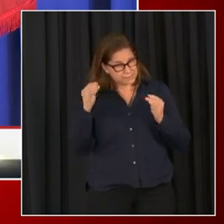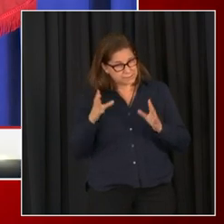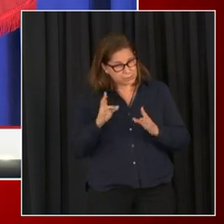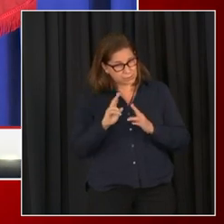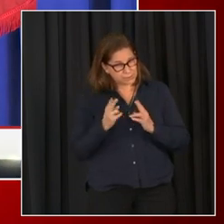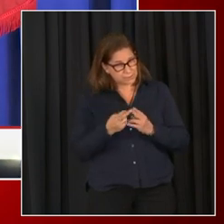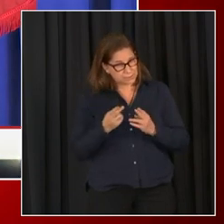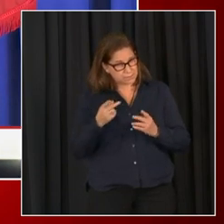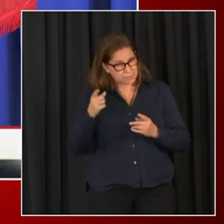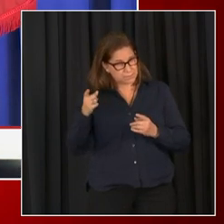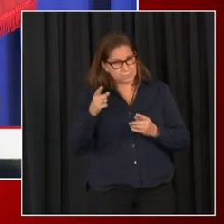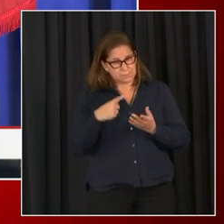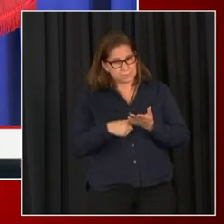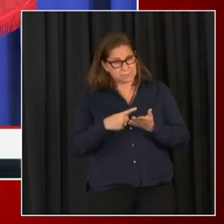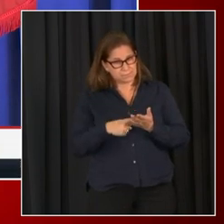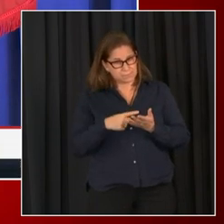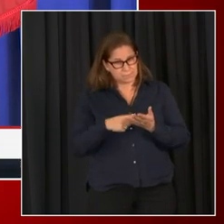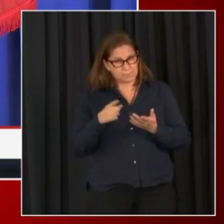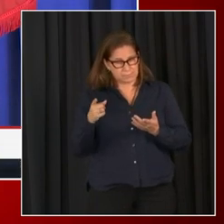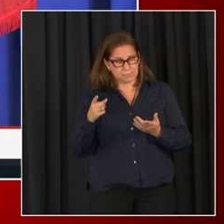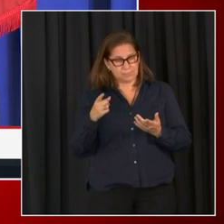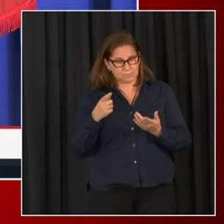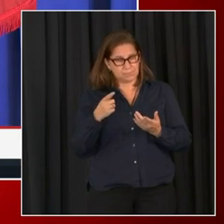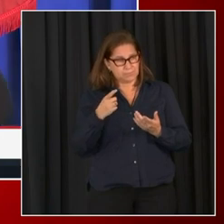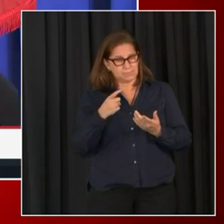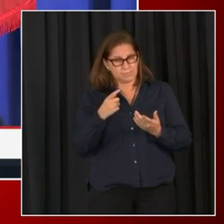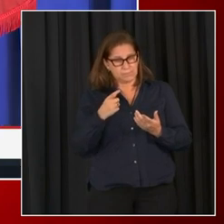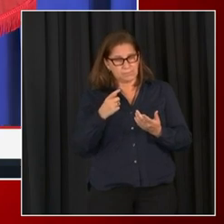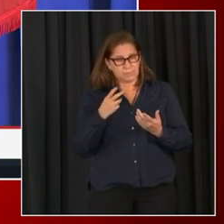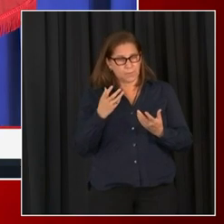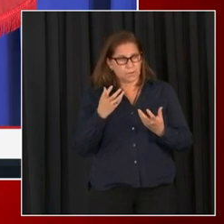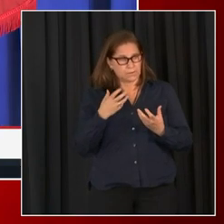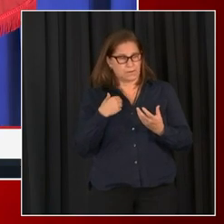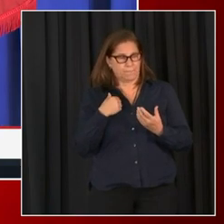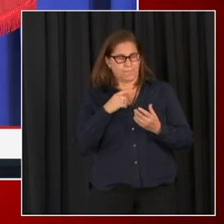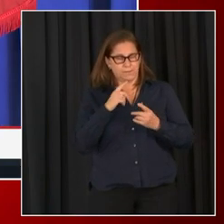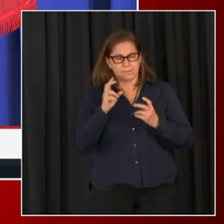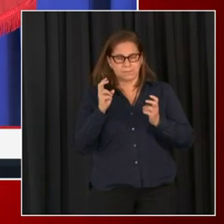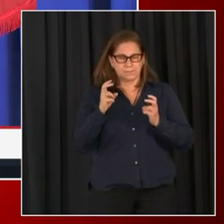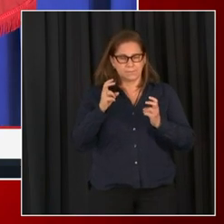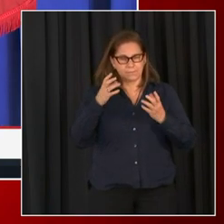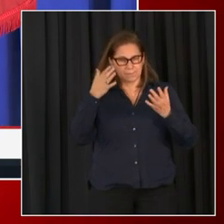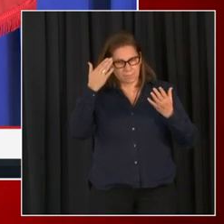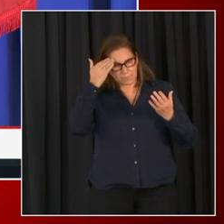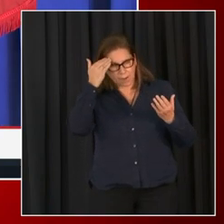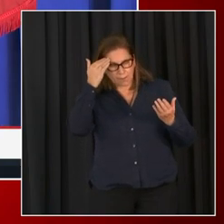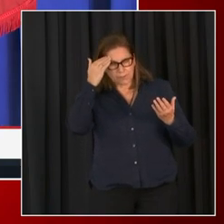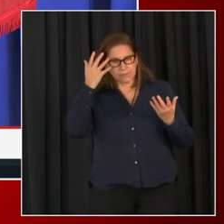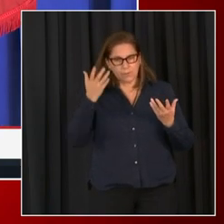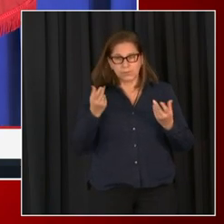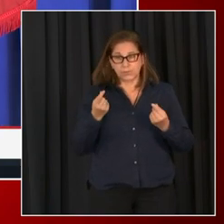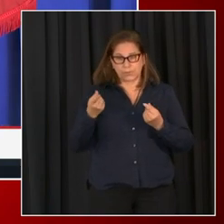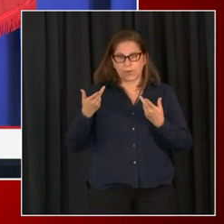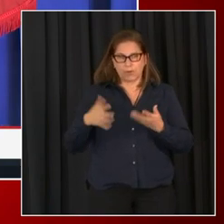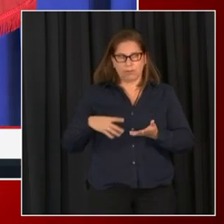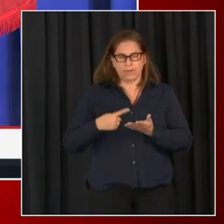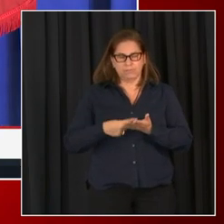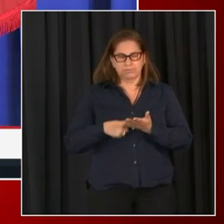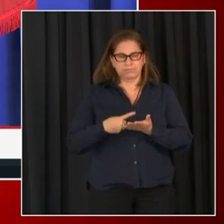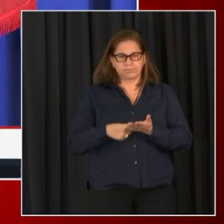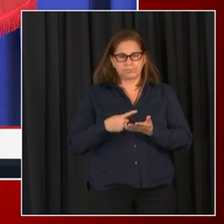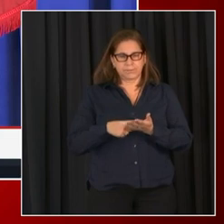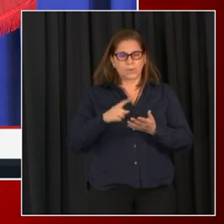of last week and over the weekend. And I think there's large agreement between